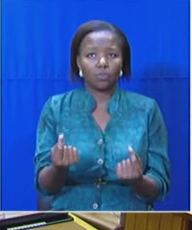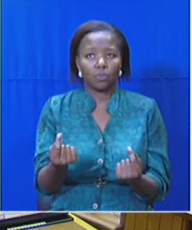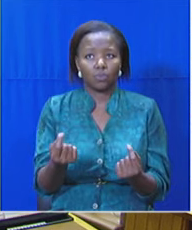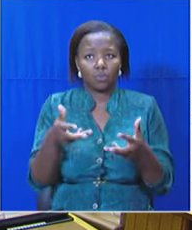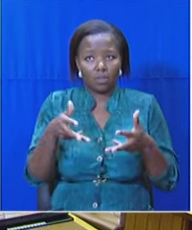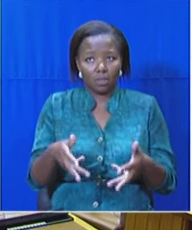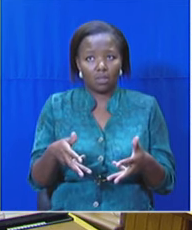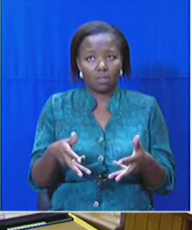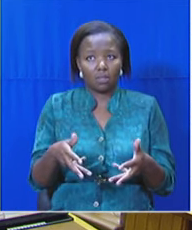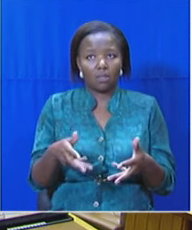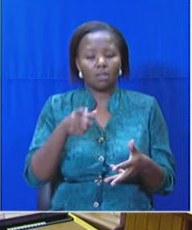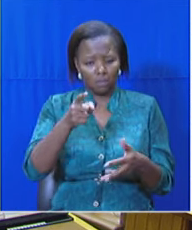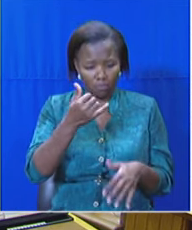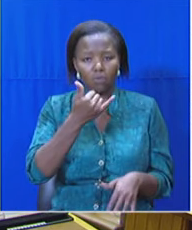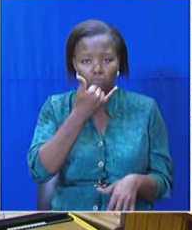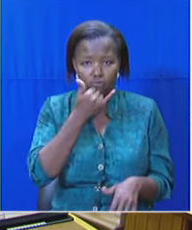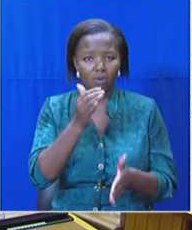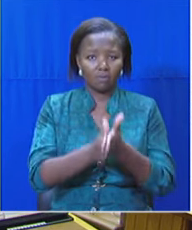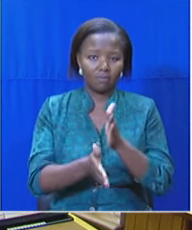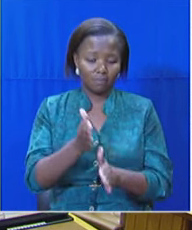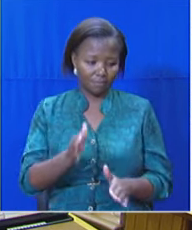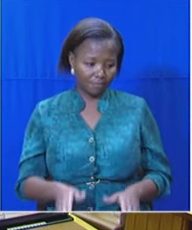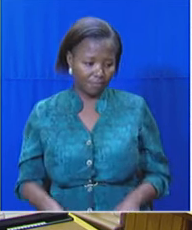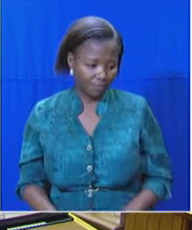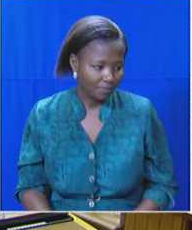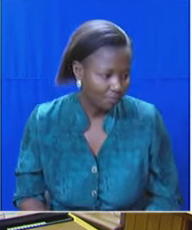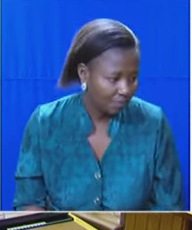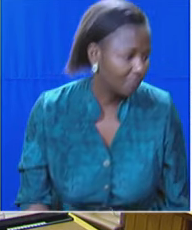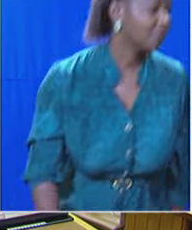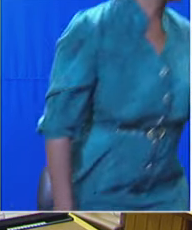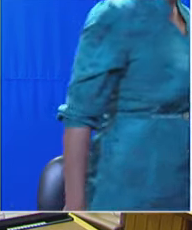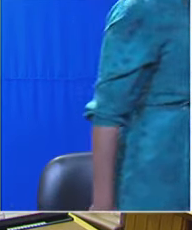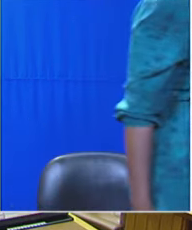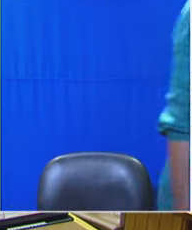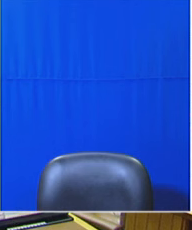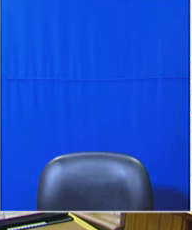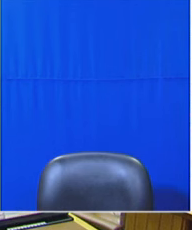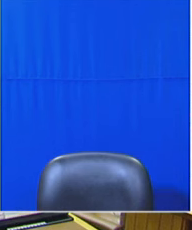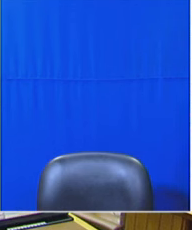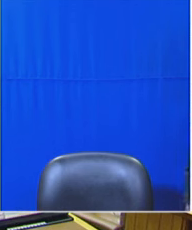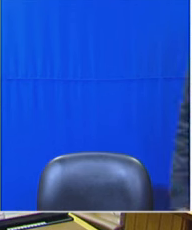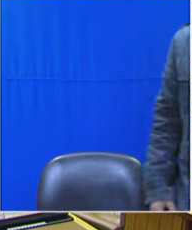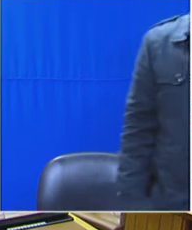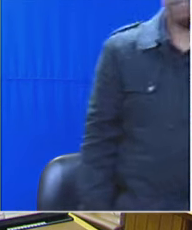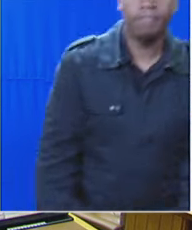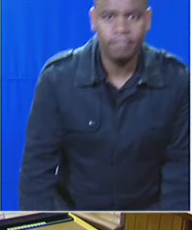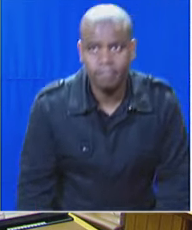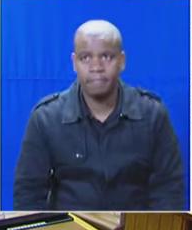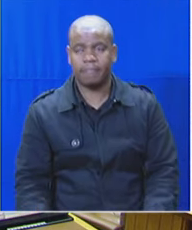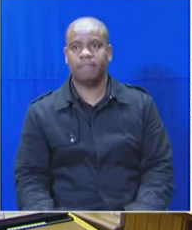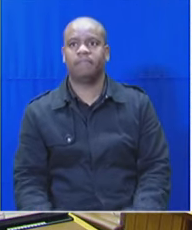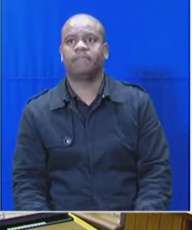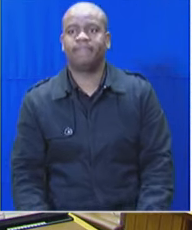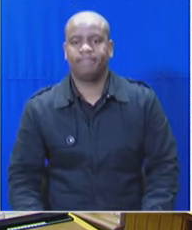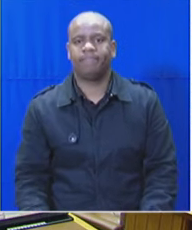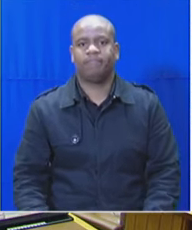here. It is wrong. You are out of order, Honorable Madisha. You are out of order, Just like all and these that's